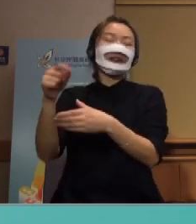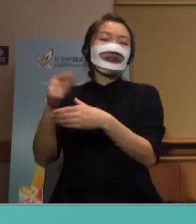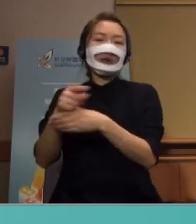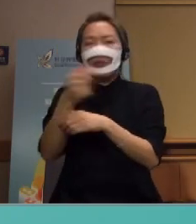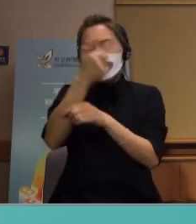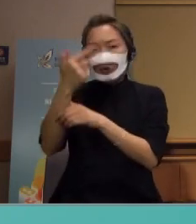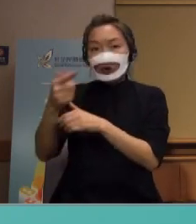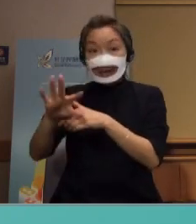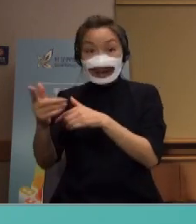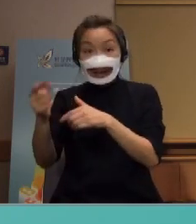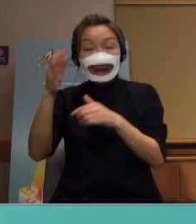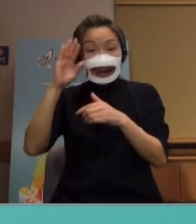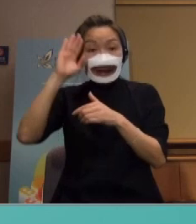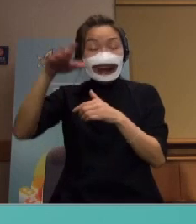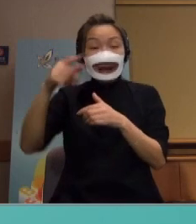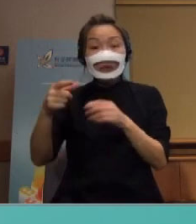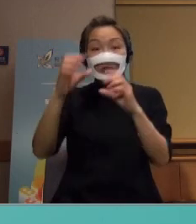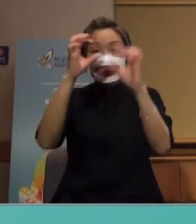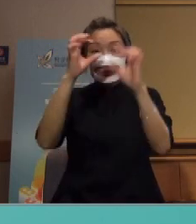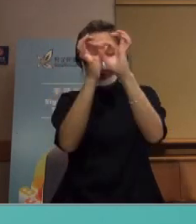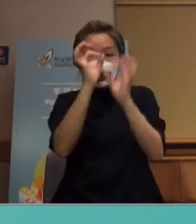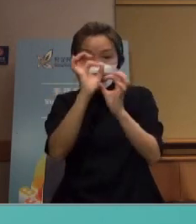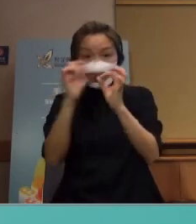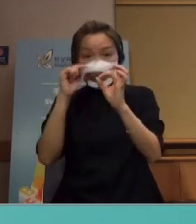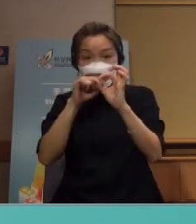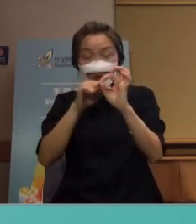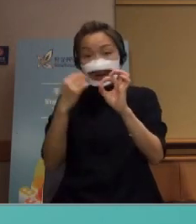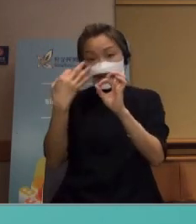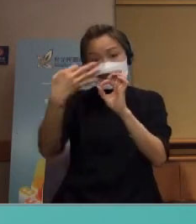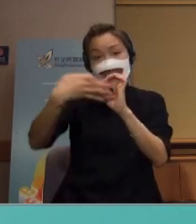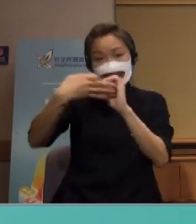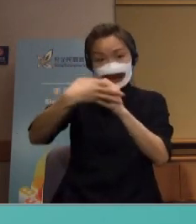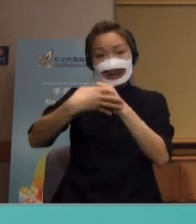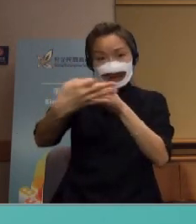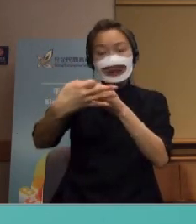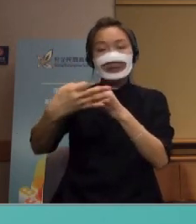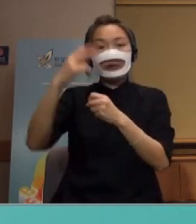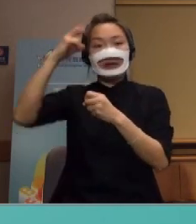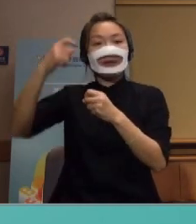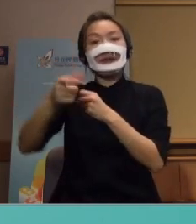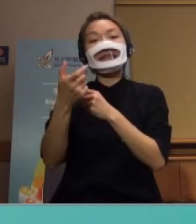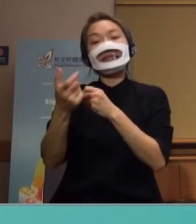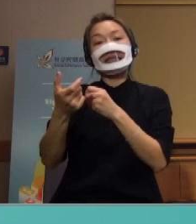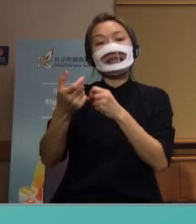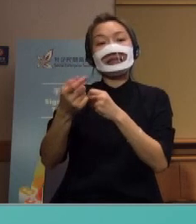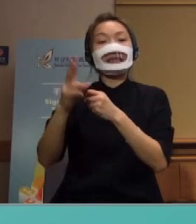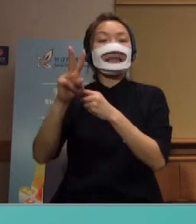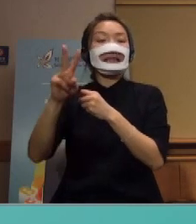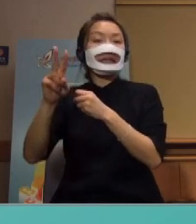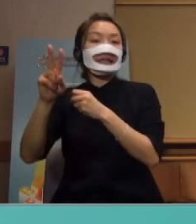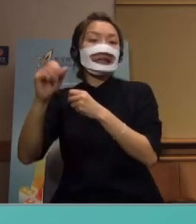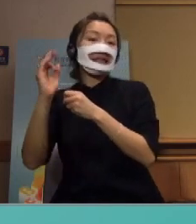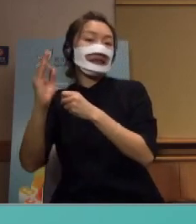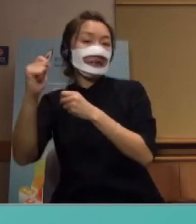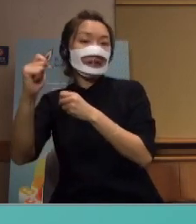economy, right? Allowing the use of NFTs and digital assets to actually make more people participate than ever before. And we